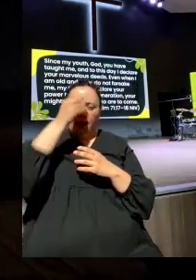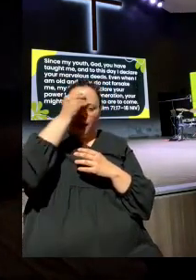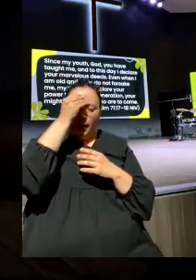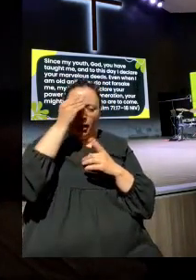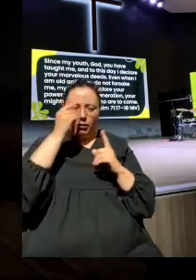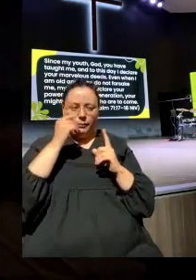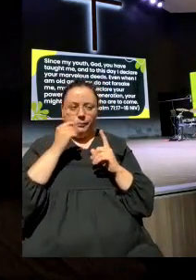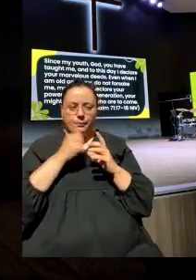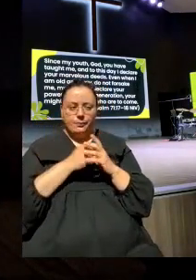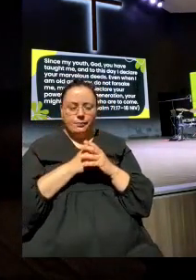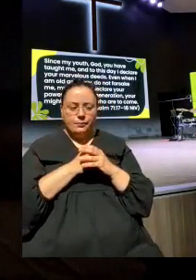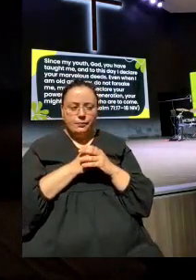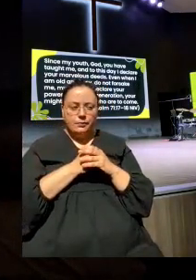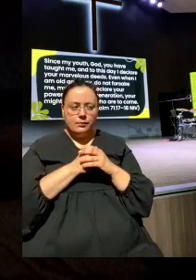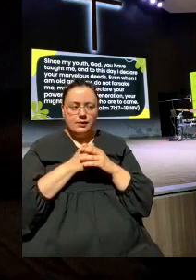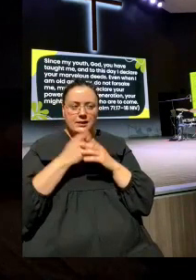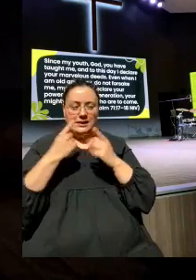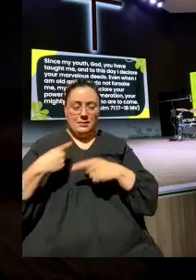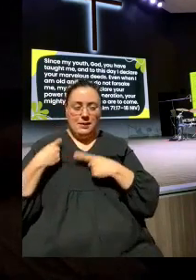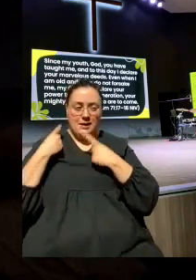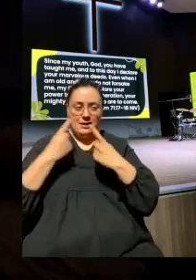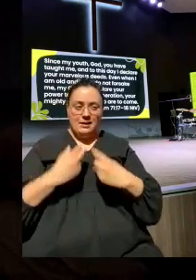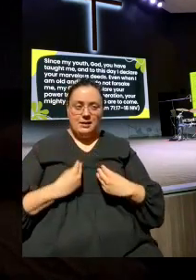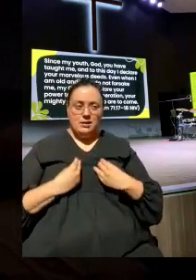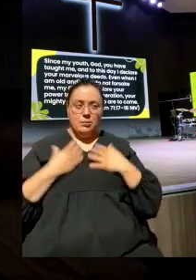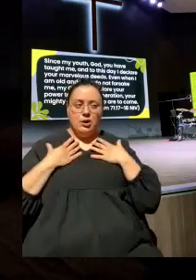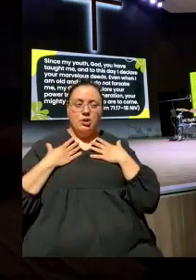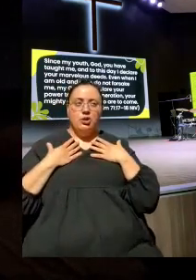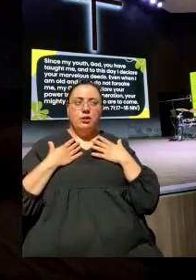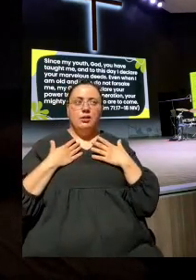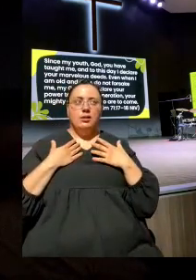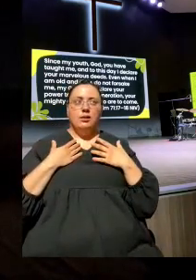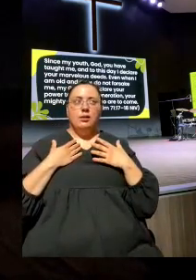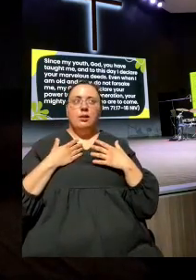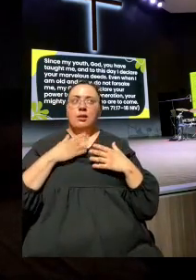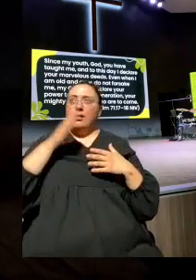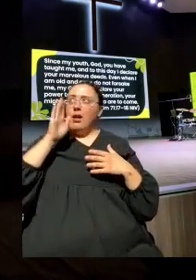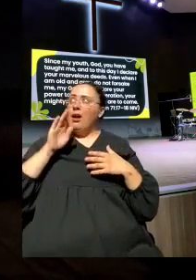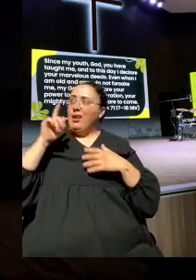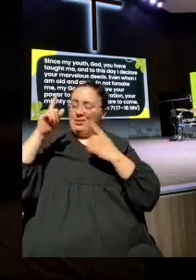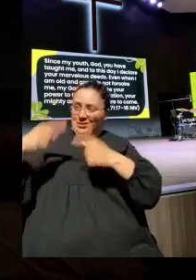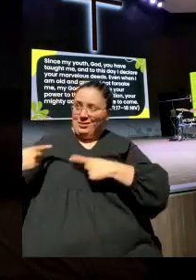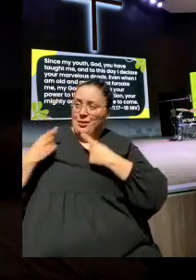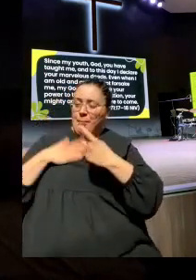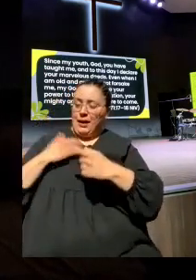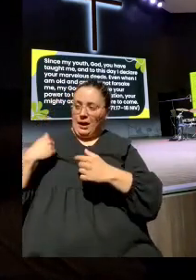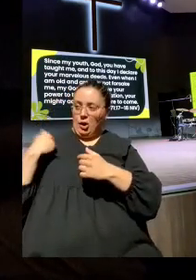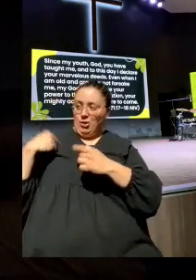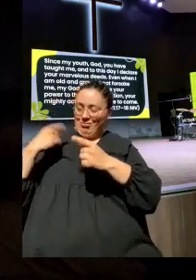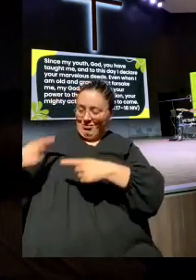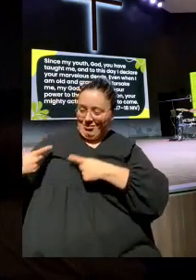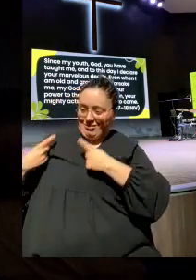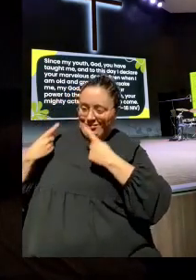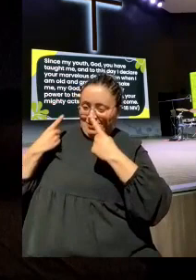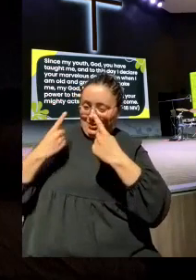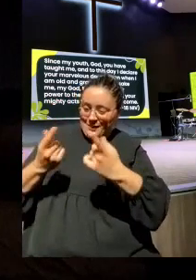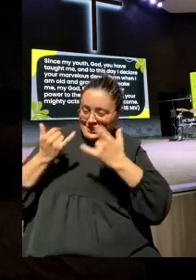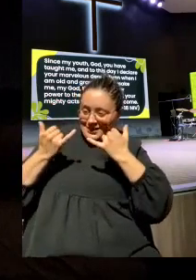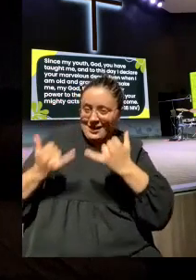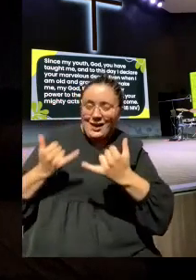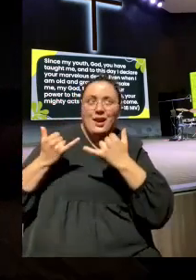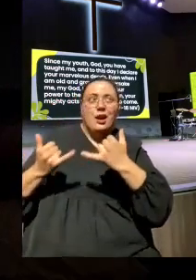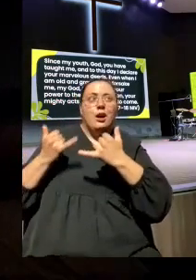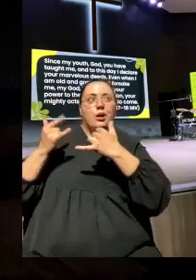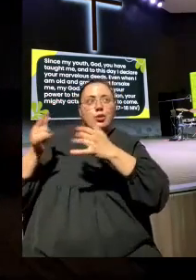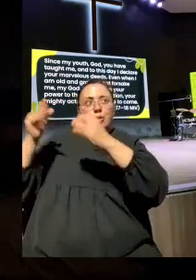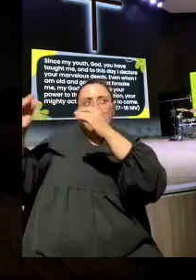this has been an inspiration to me. Since my youth, God, you've taught me, and to this day I declare your marvelous deeds. Even when I'm old and gray, don't forsake me,